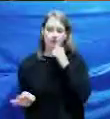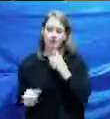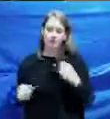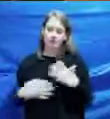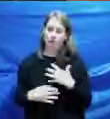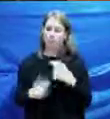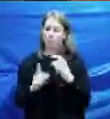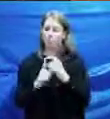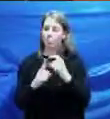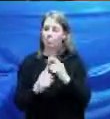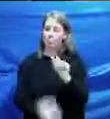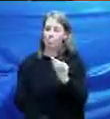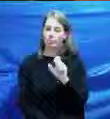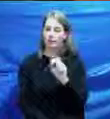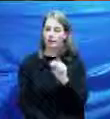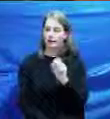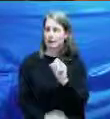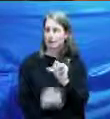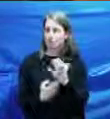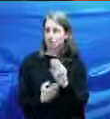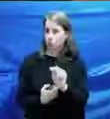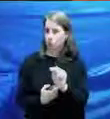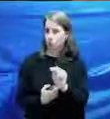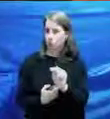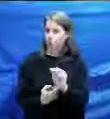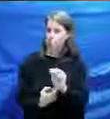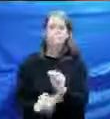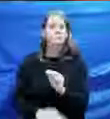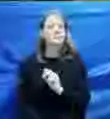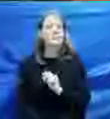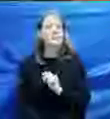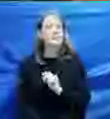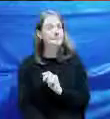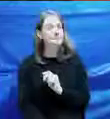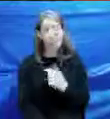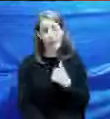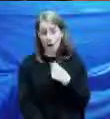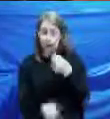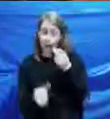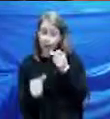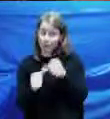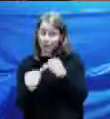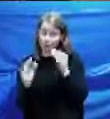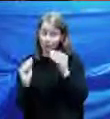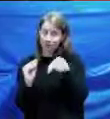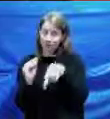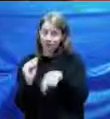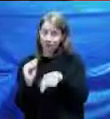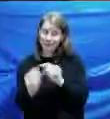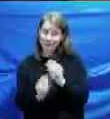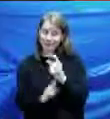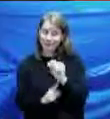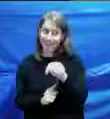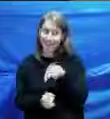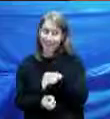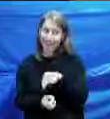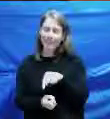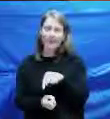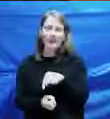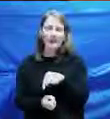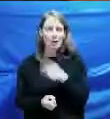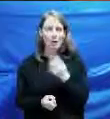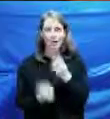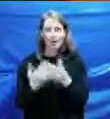think about teaching this text, remembering teaching this text, I know that one of the easy temptations with a sentence like that